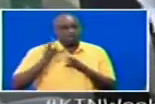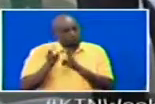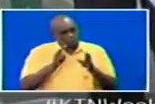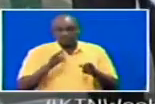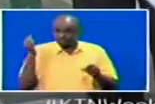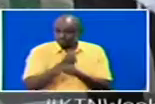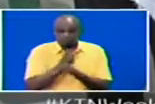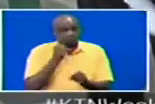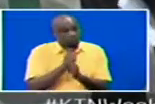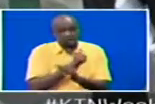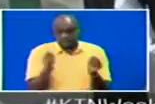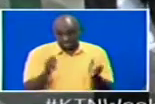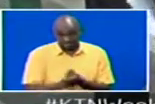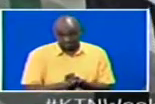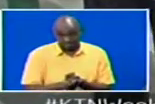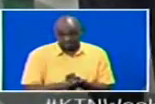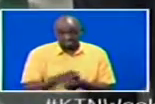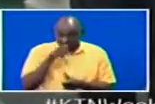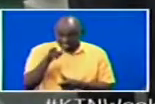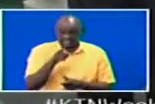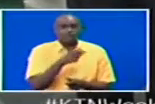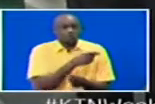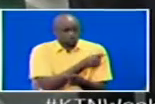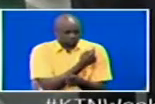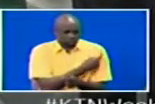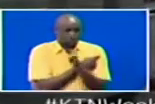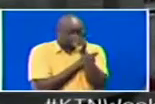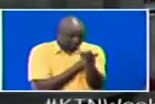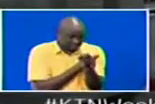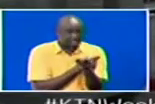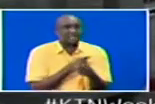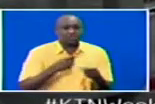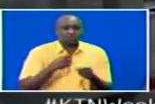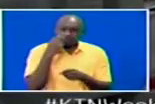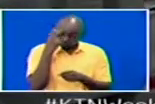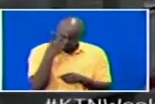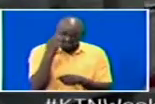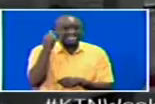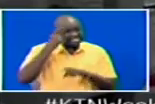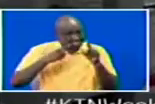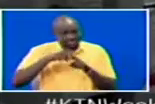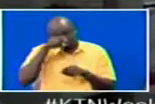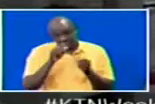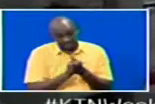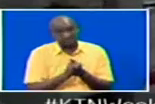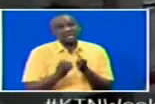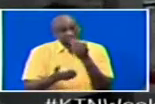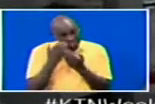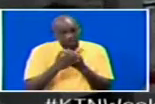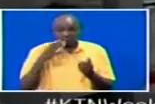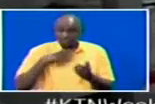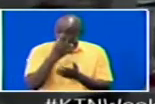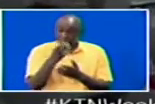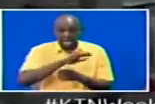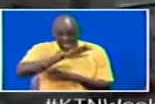senses. The Namurupo PAG Health Center has for more than 2 decades been attending to the community across the